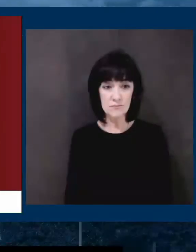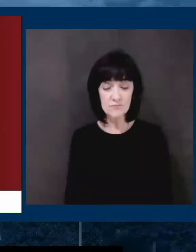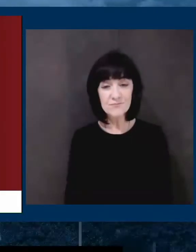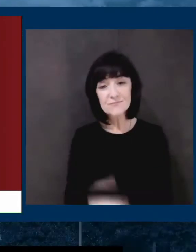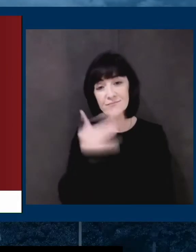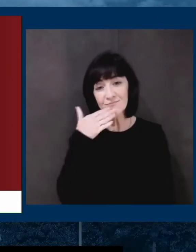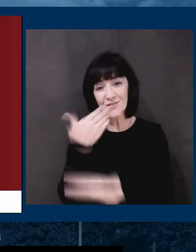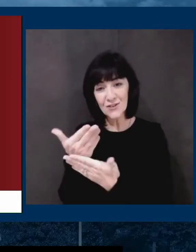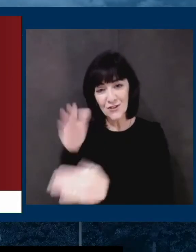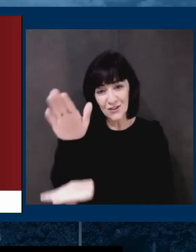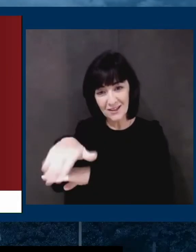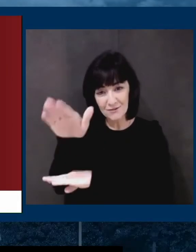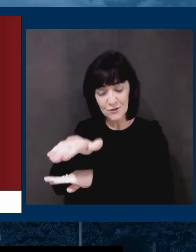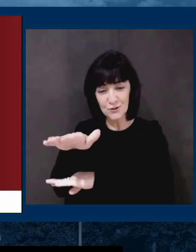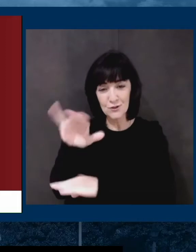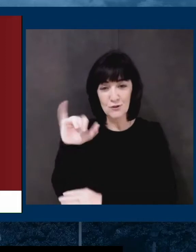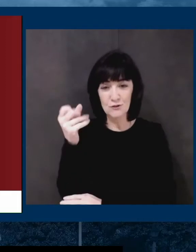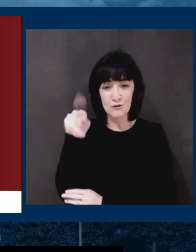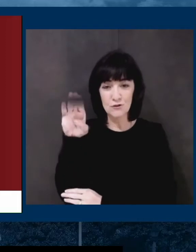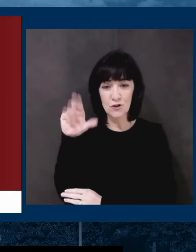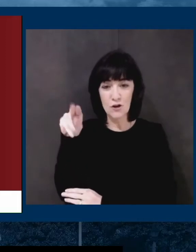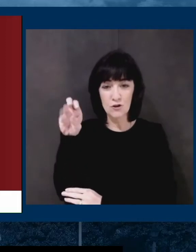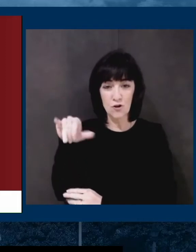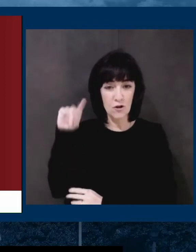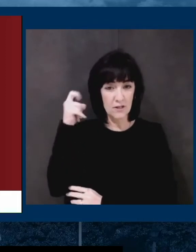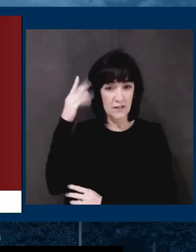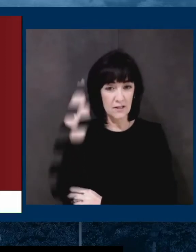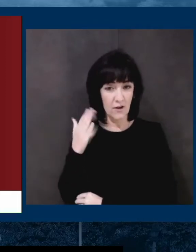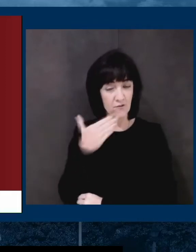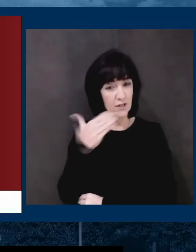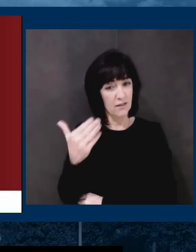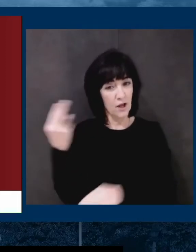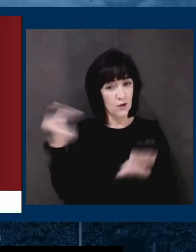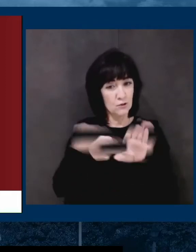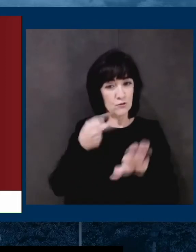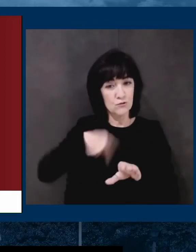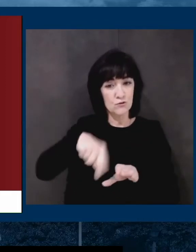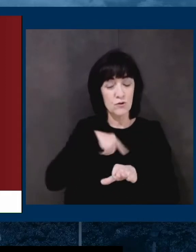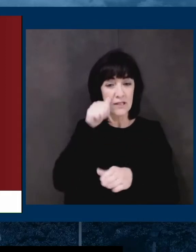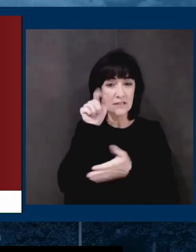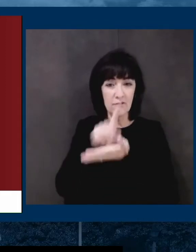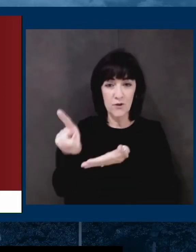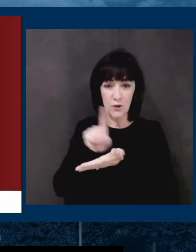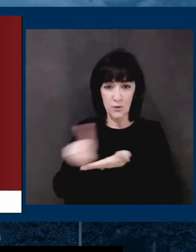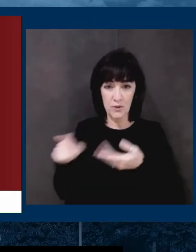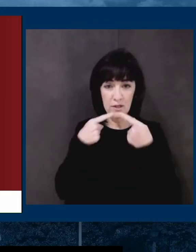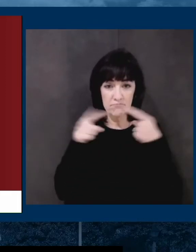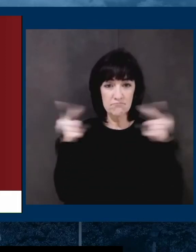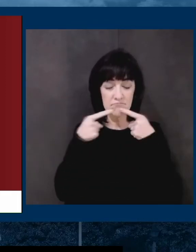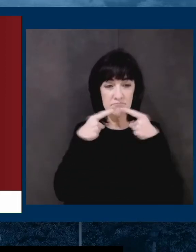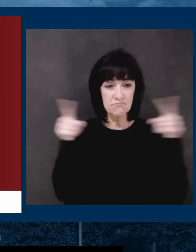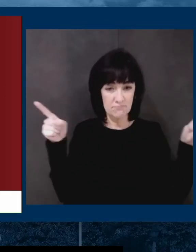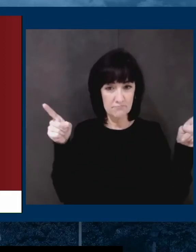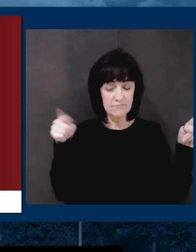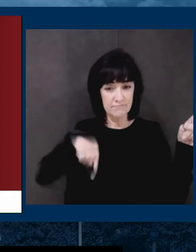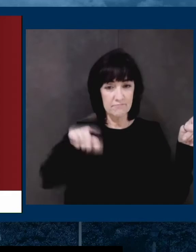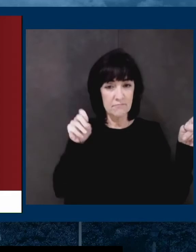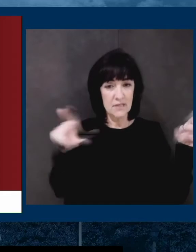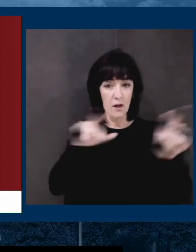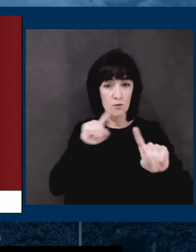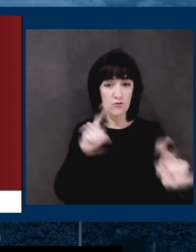Good afternoon, everyone. I'm Governor John Carney. Thank you for joining us for our weekly press conference on Delaware's response